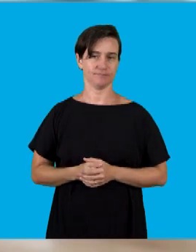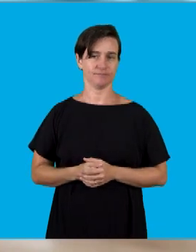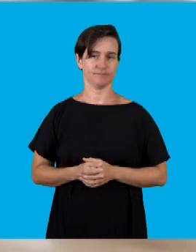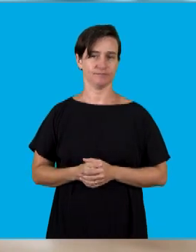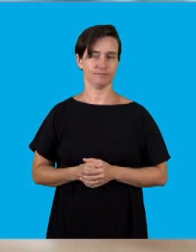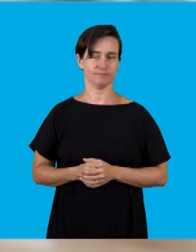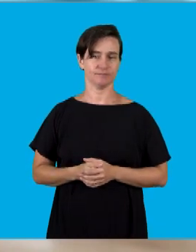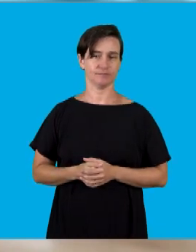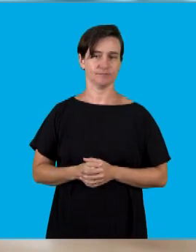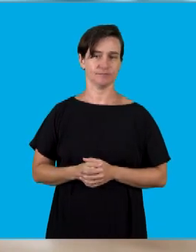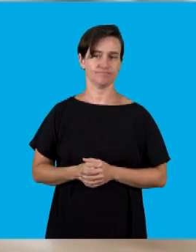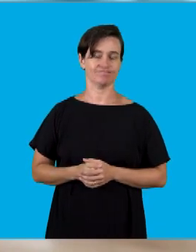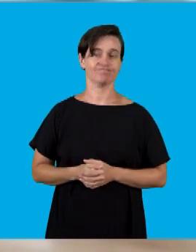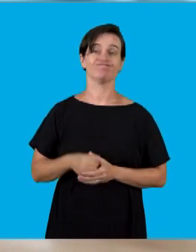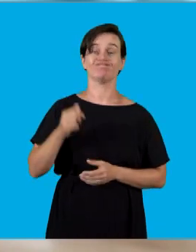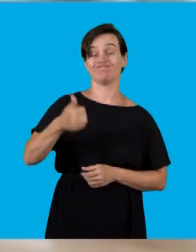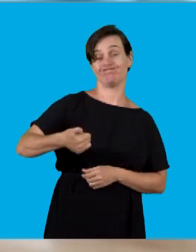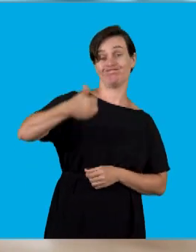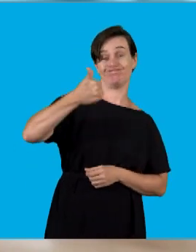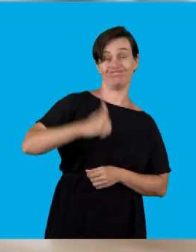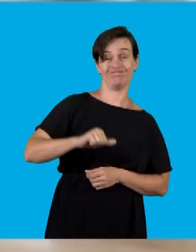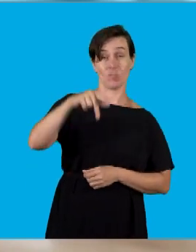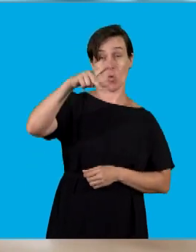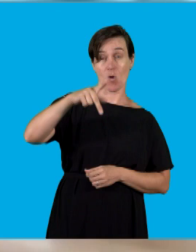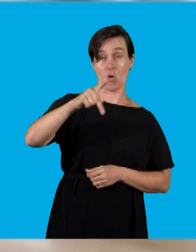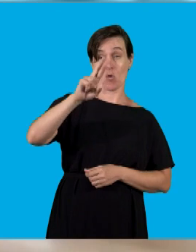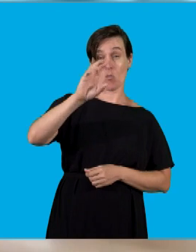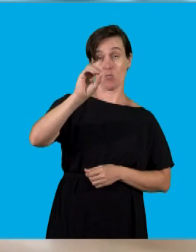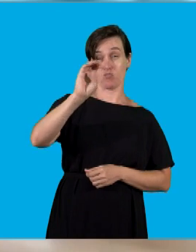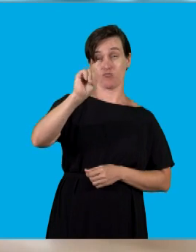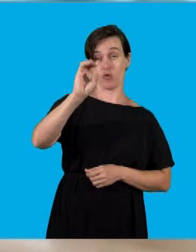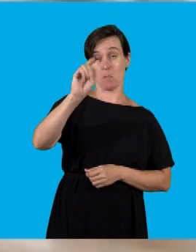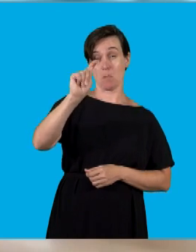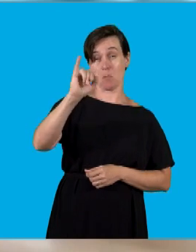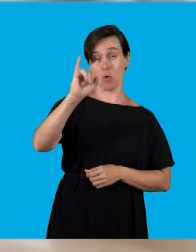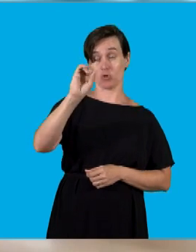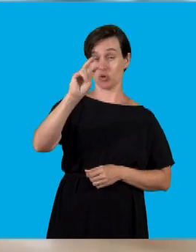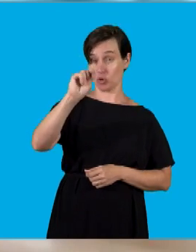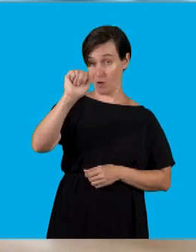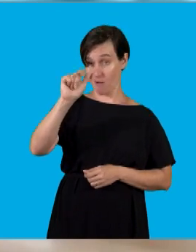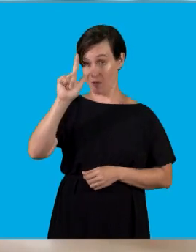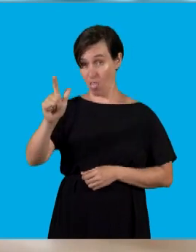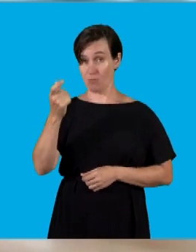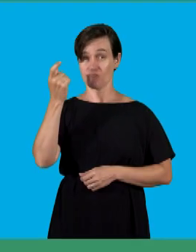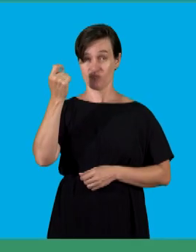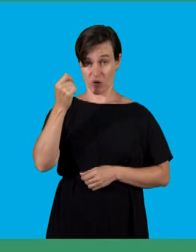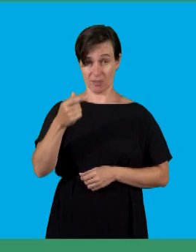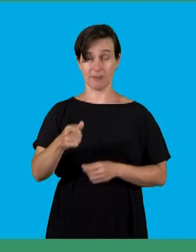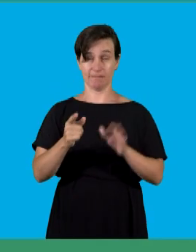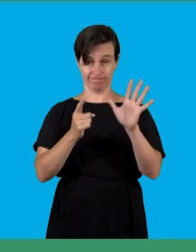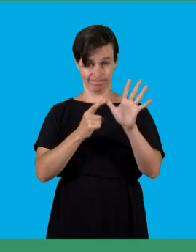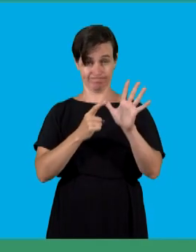We also then have what we call promotional pricing. So businesses offer sales